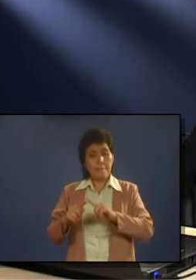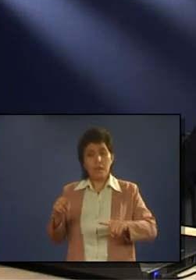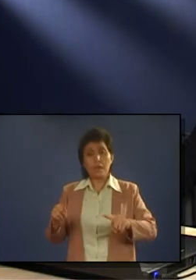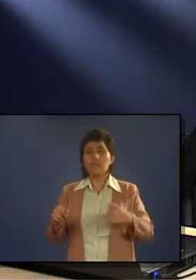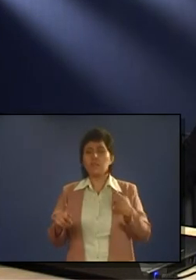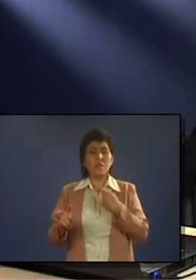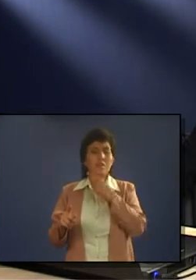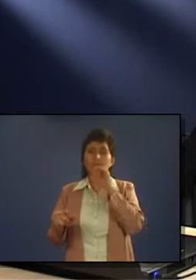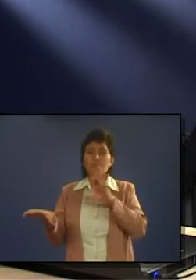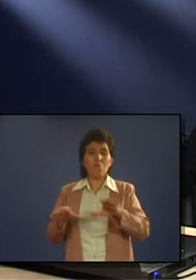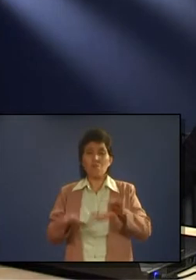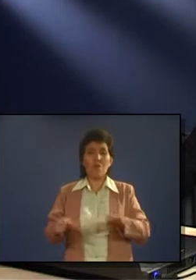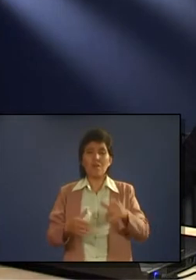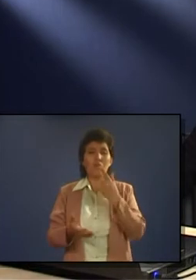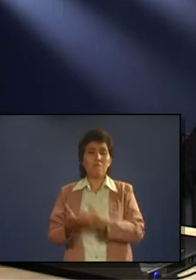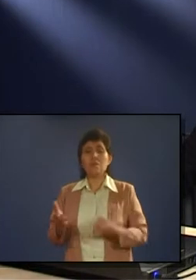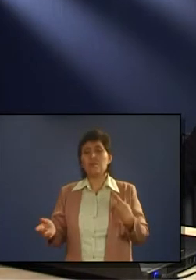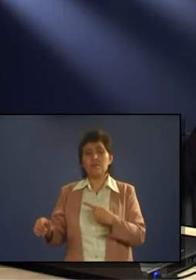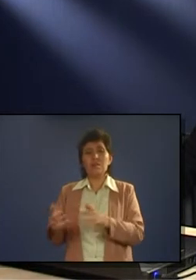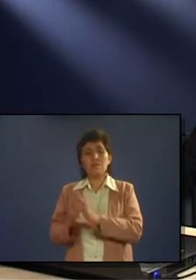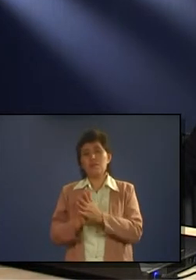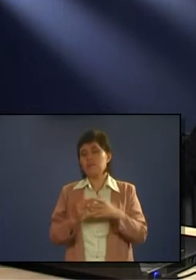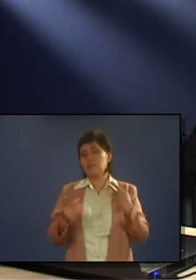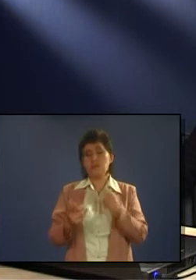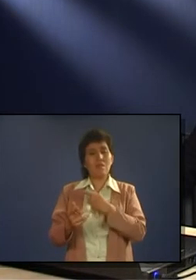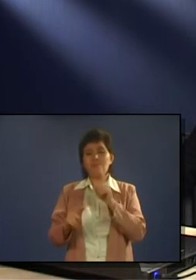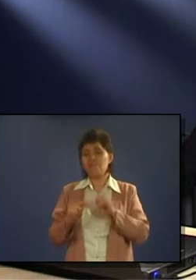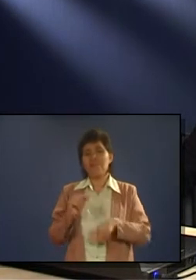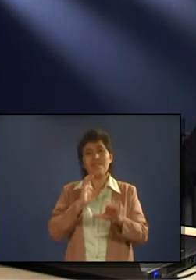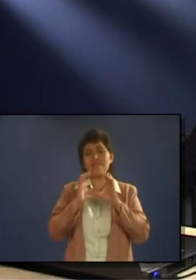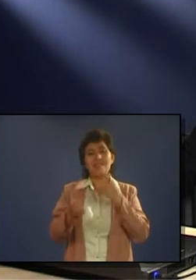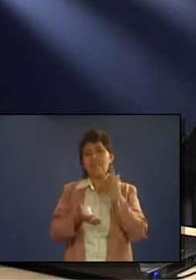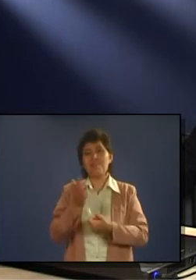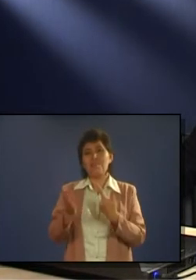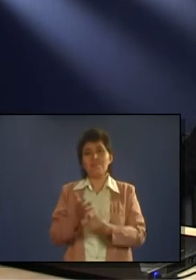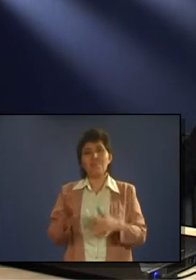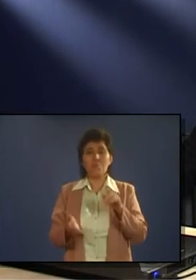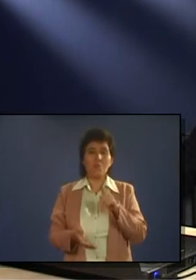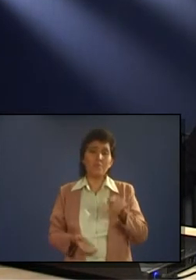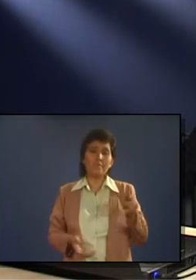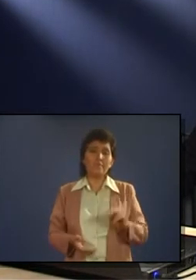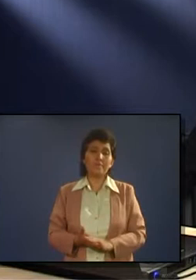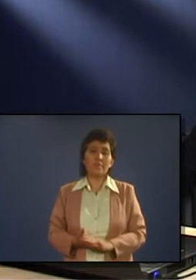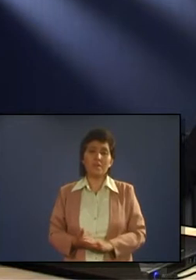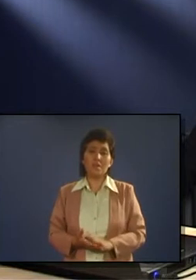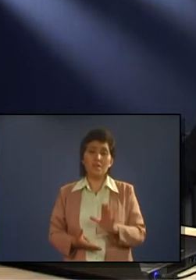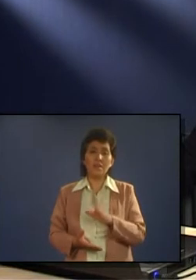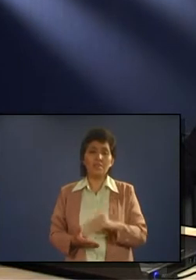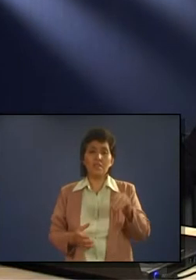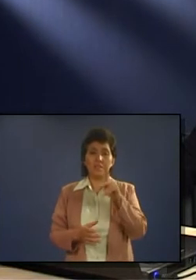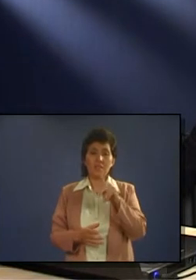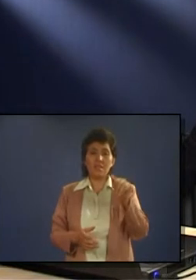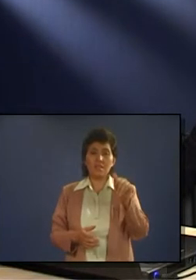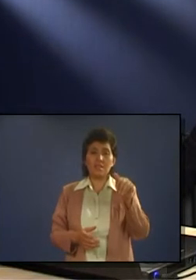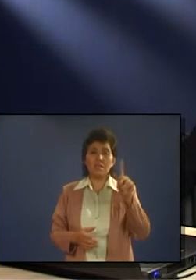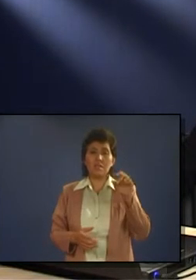when we don't even act ourselves, then we don't even have right to speak or to even judge other people, okay? In the case